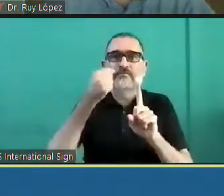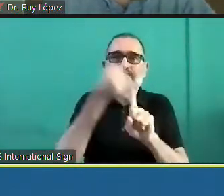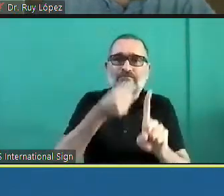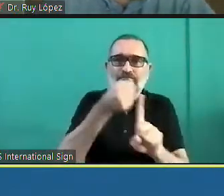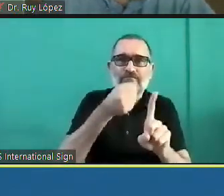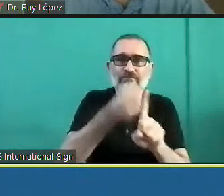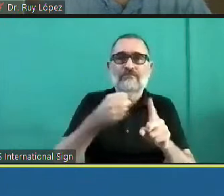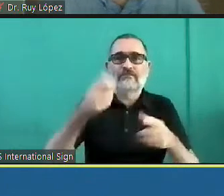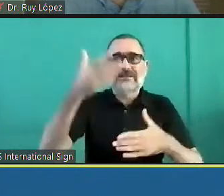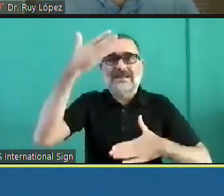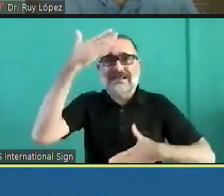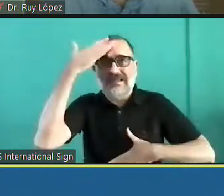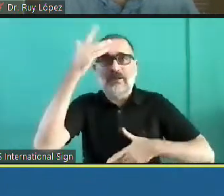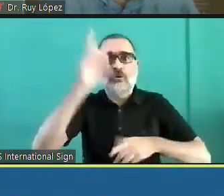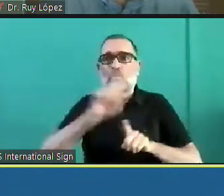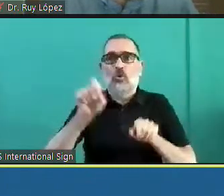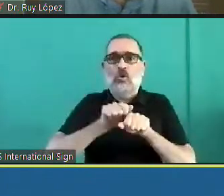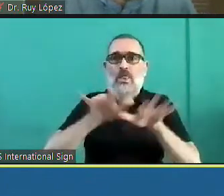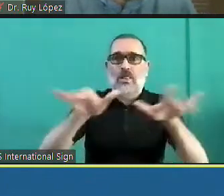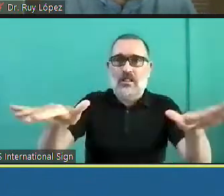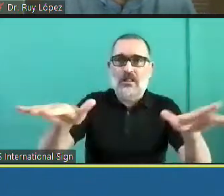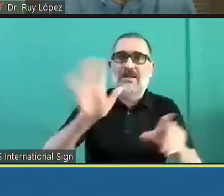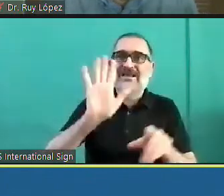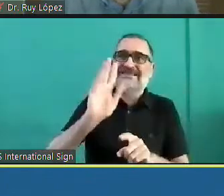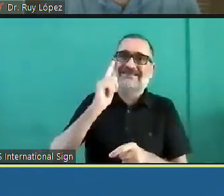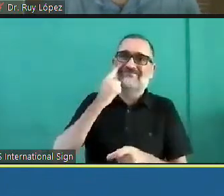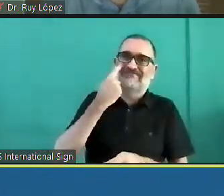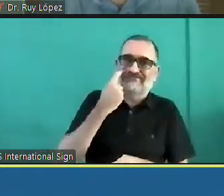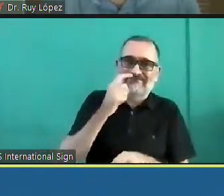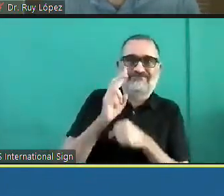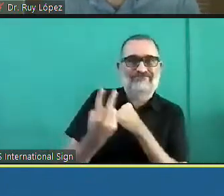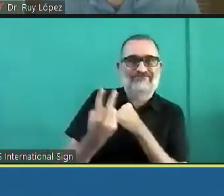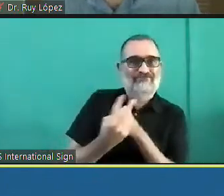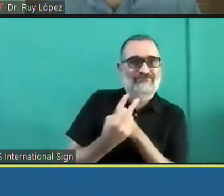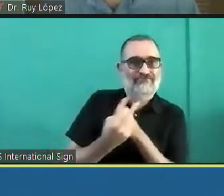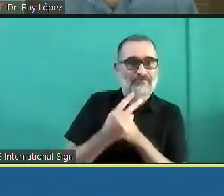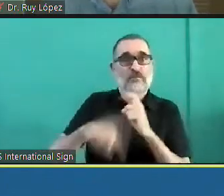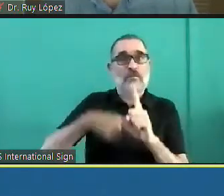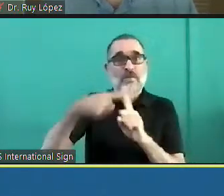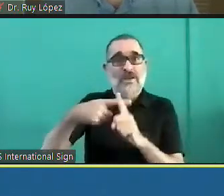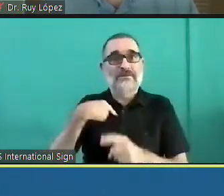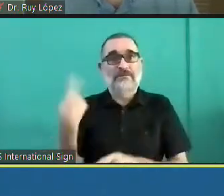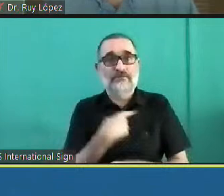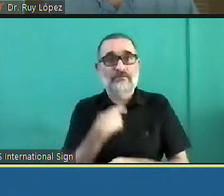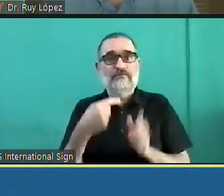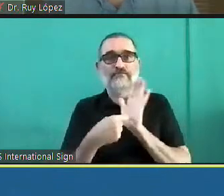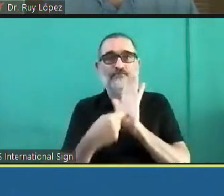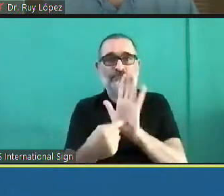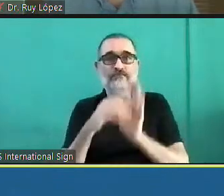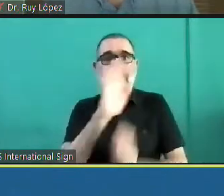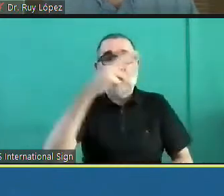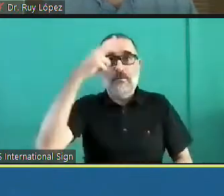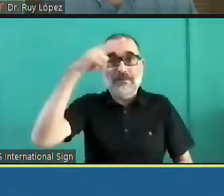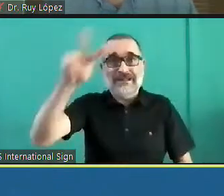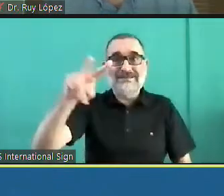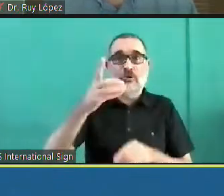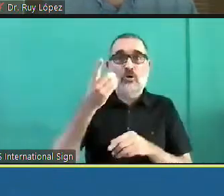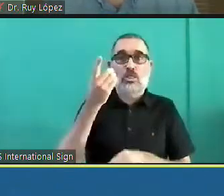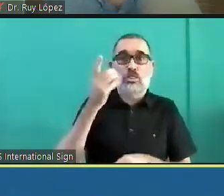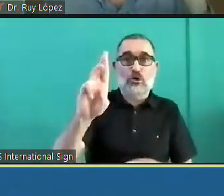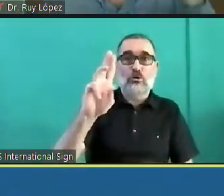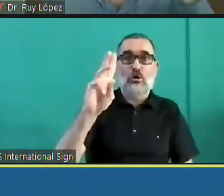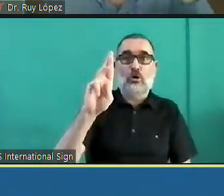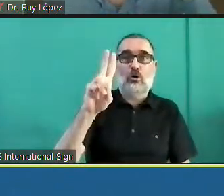of Mexico, UNAM, on health and from the Health and Dental Medical Sciences School with an emphasis in clinical